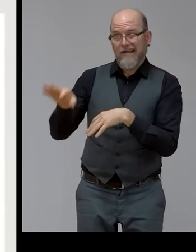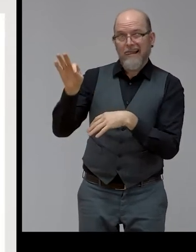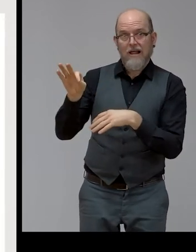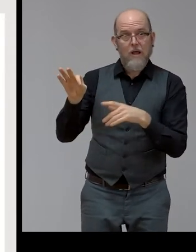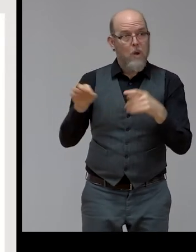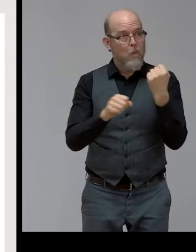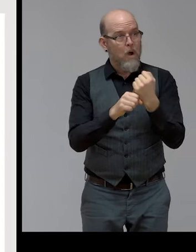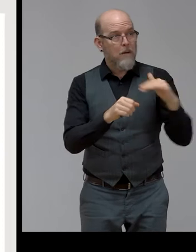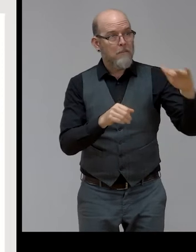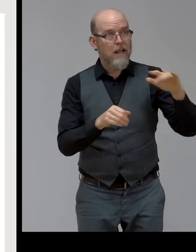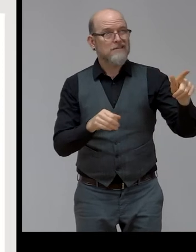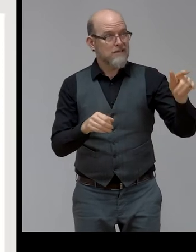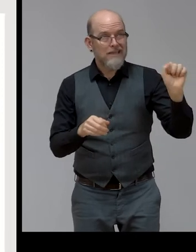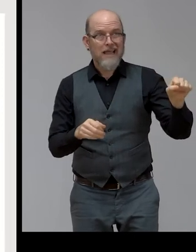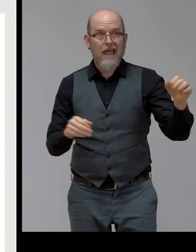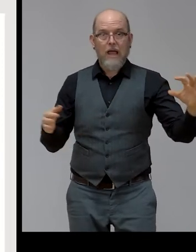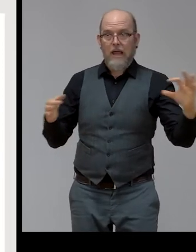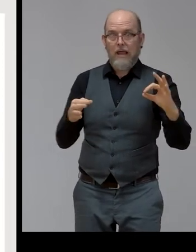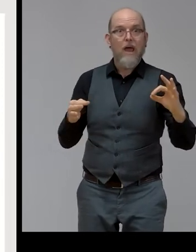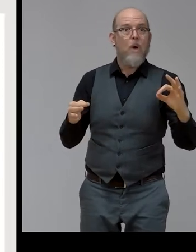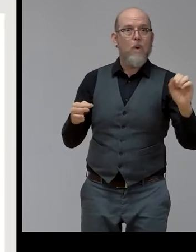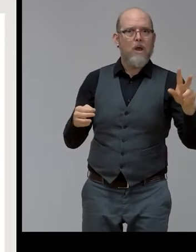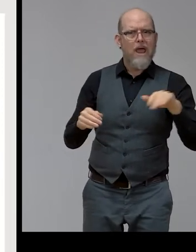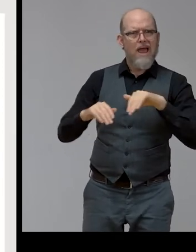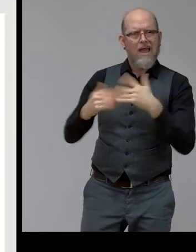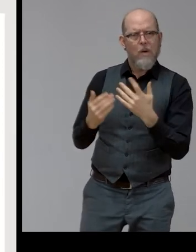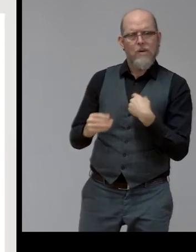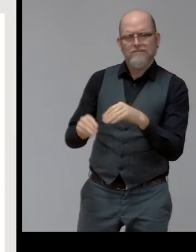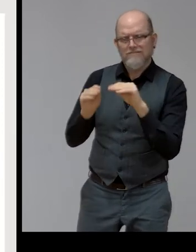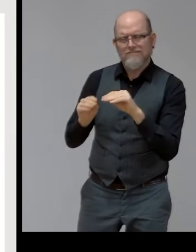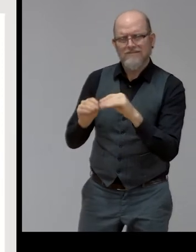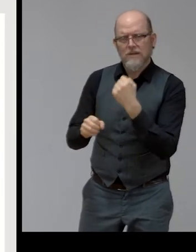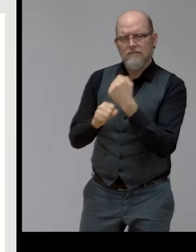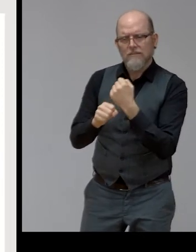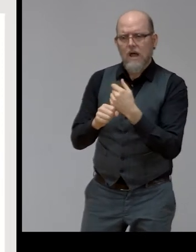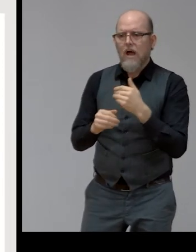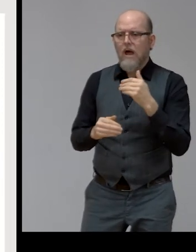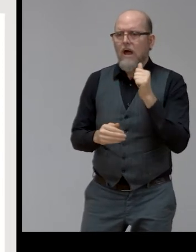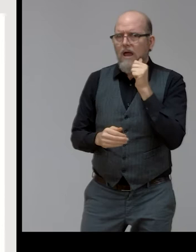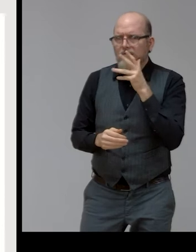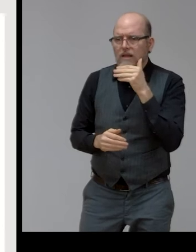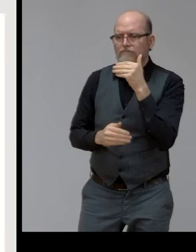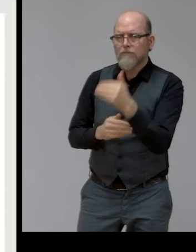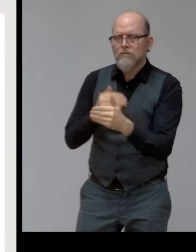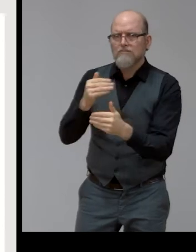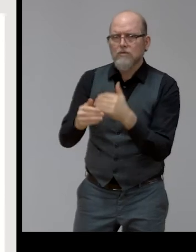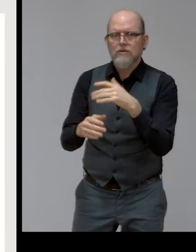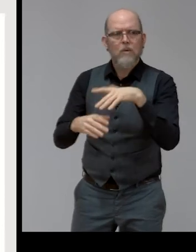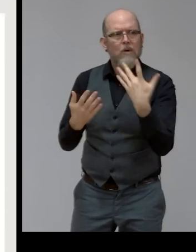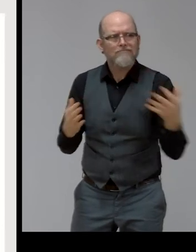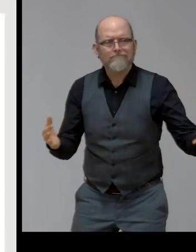work life, about using money, about going to the workplace. Or they also give trainings about the specific role at the